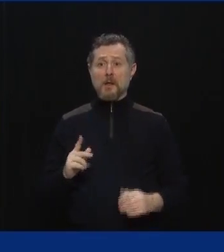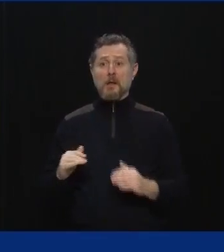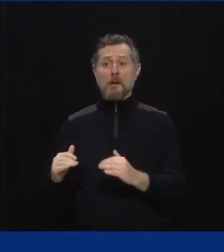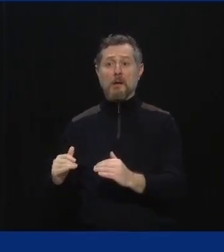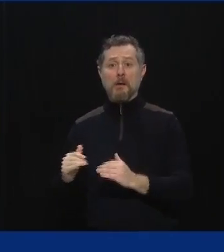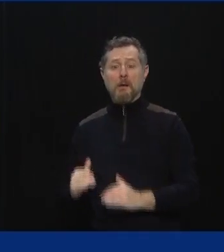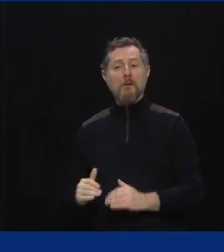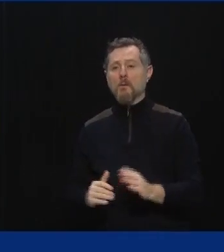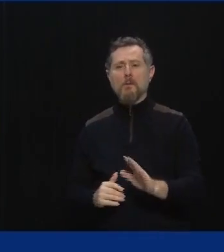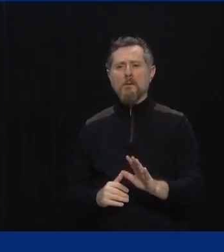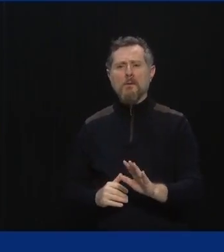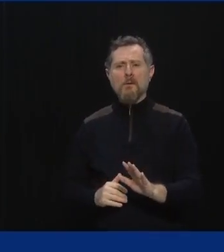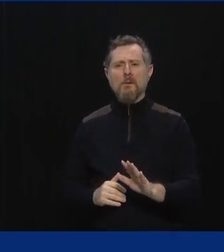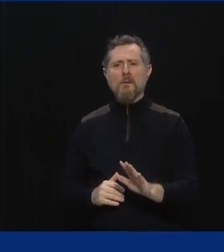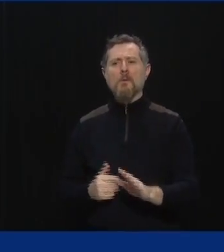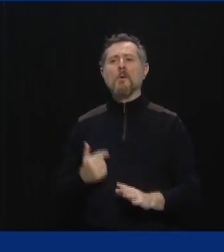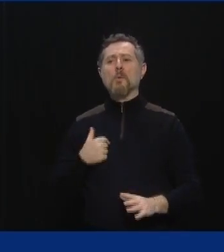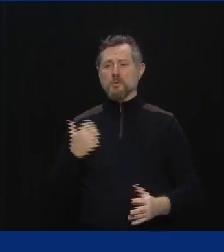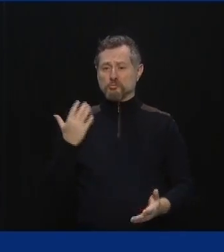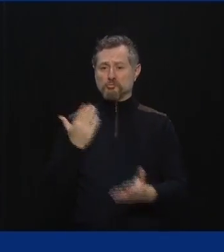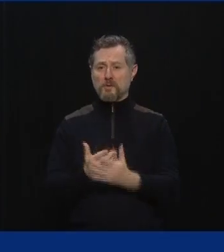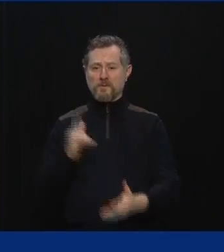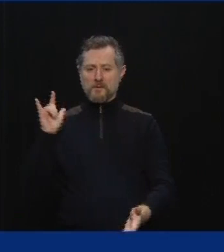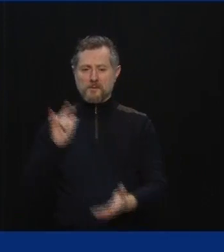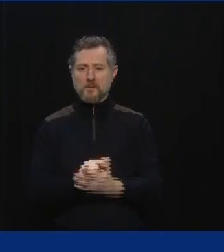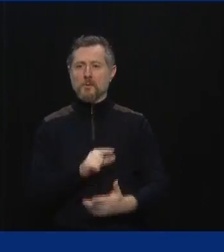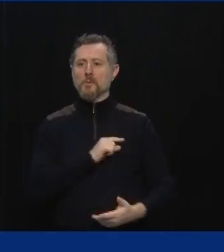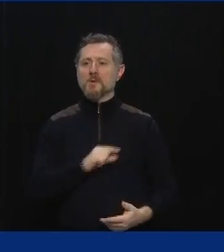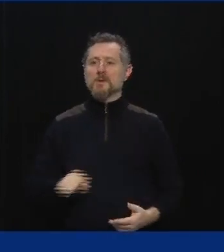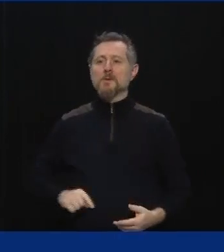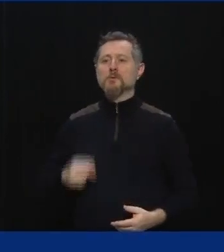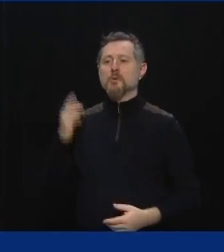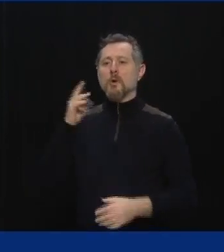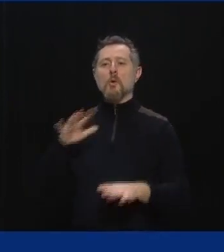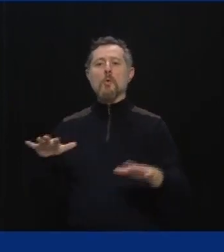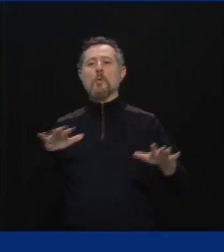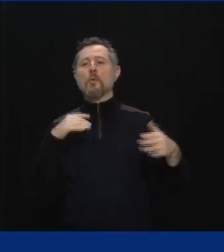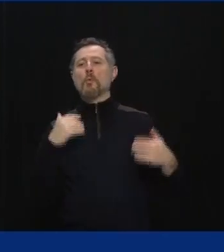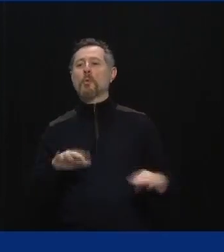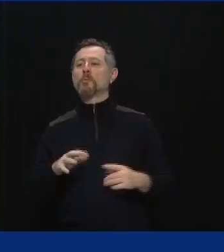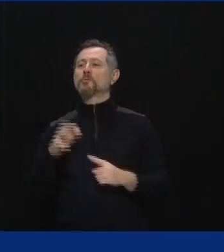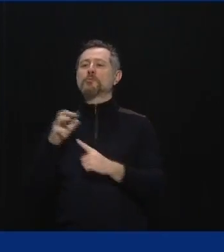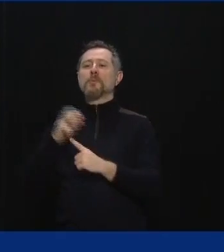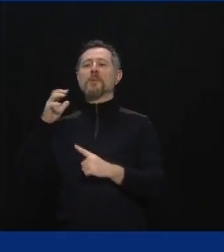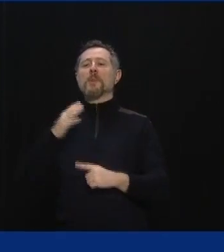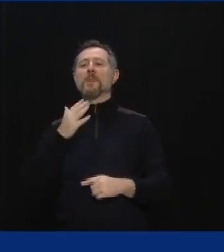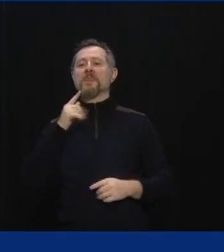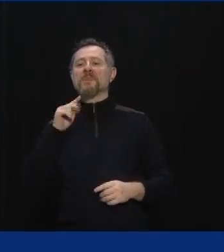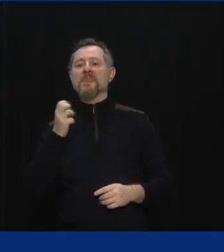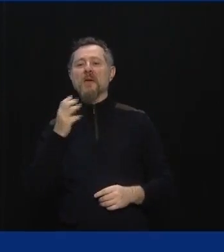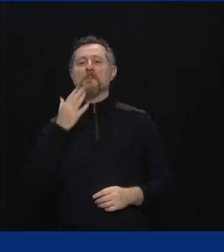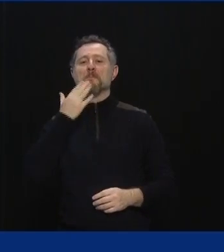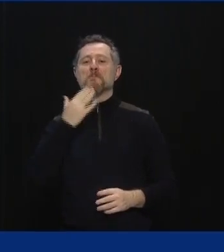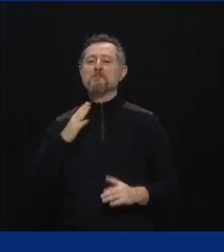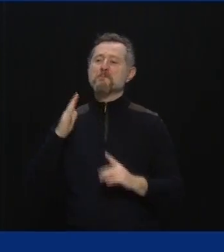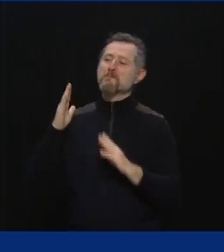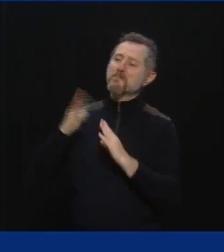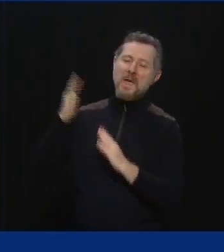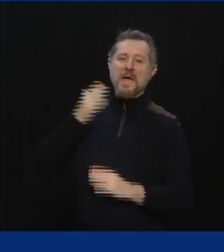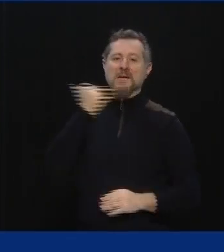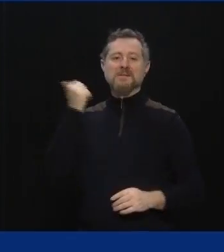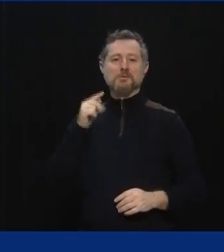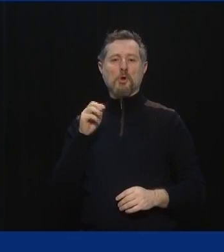we want you to know that this is the best terminal. There is no better place